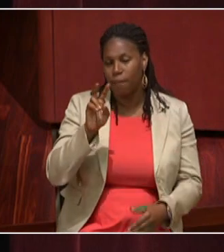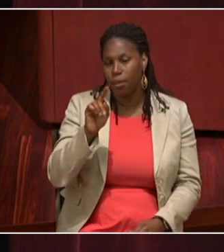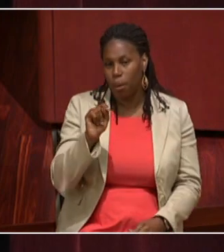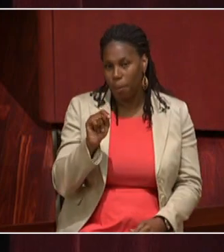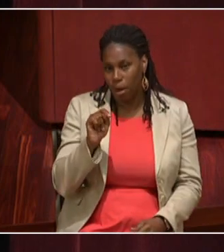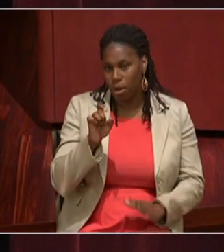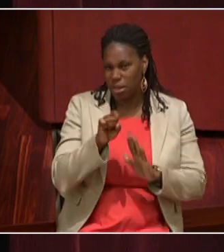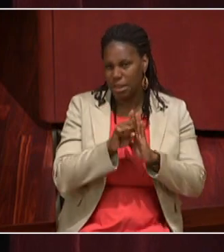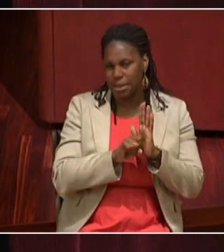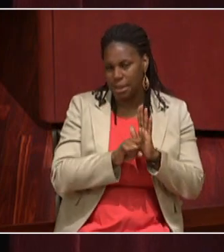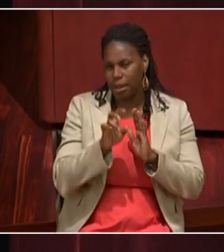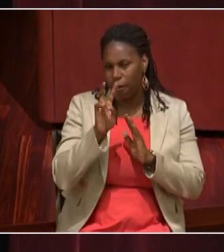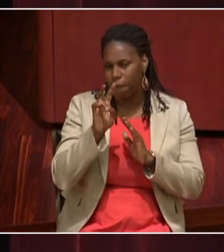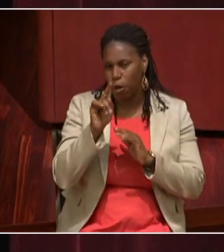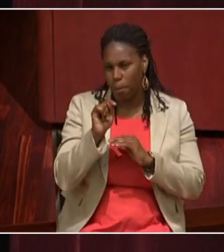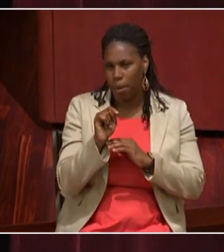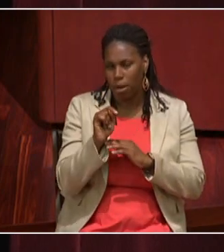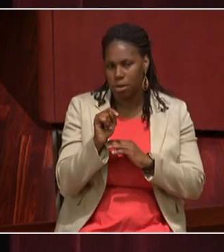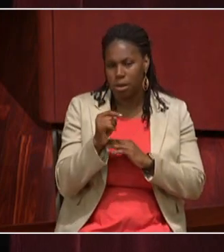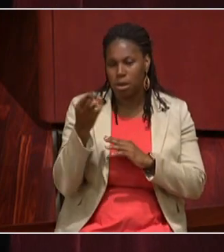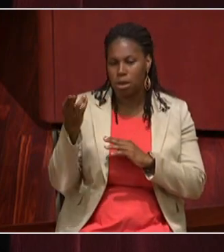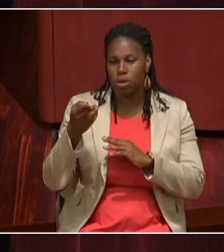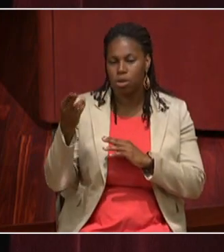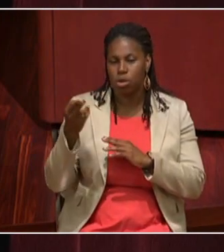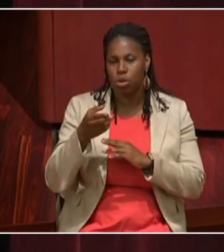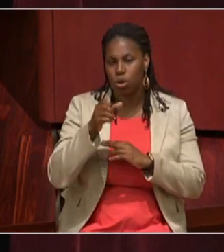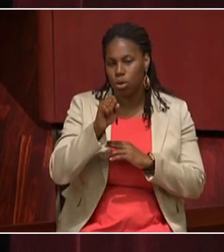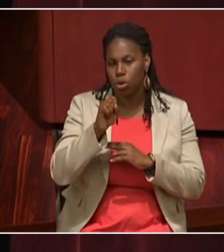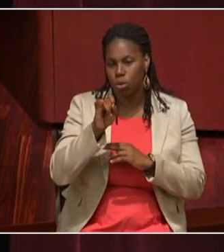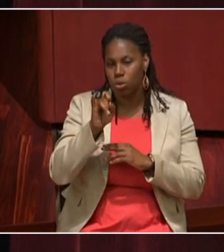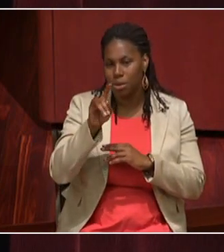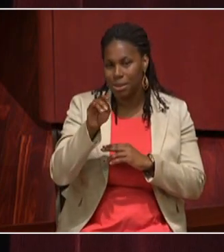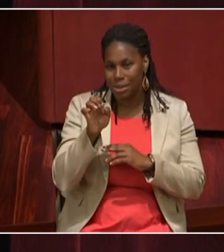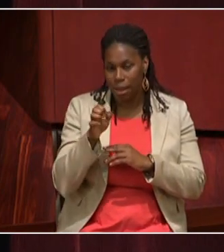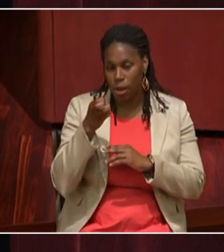the Vermont Historical Society. You could also try the